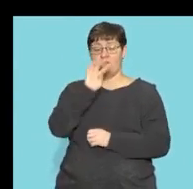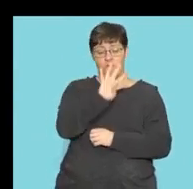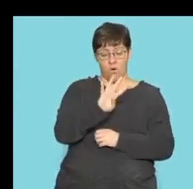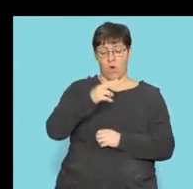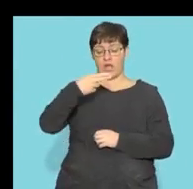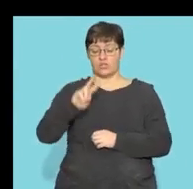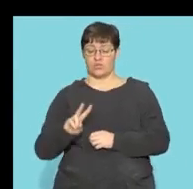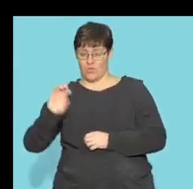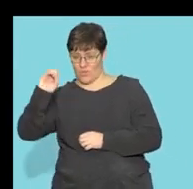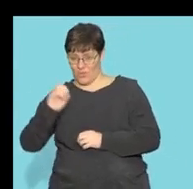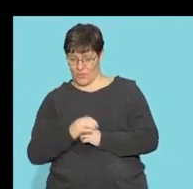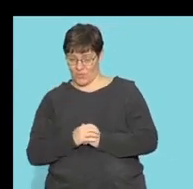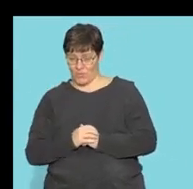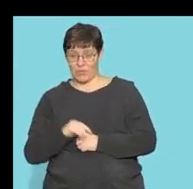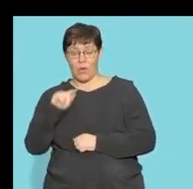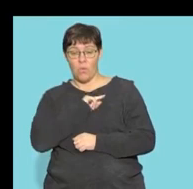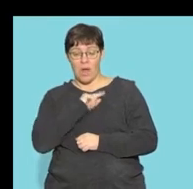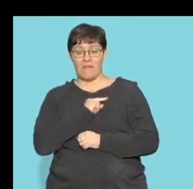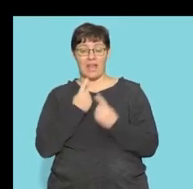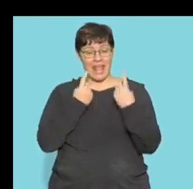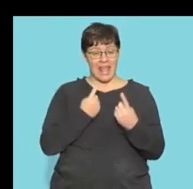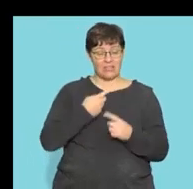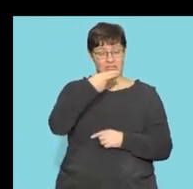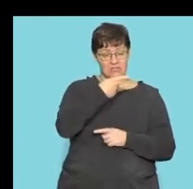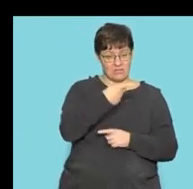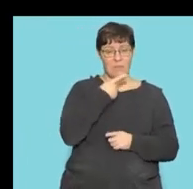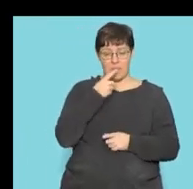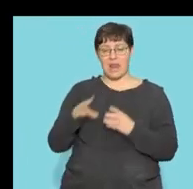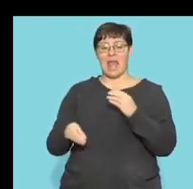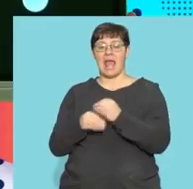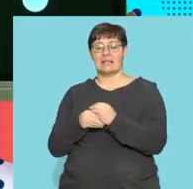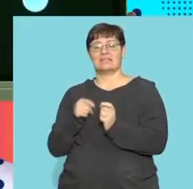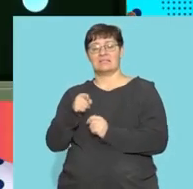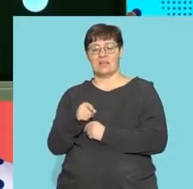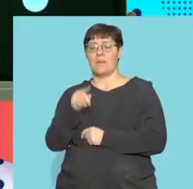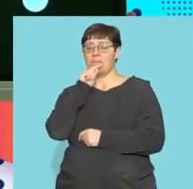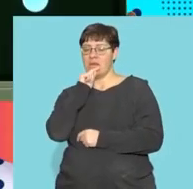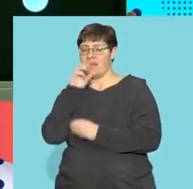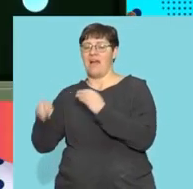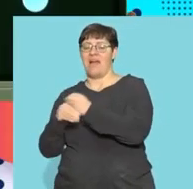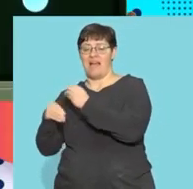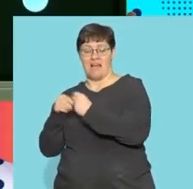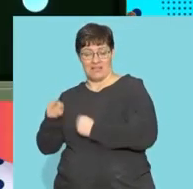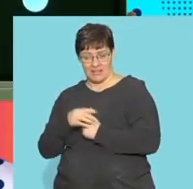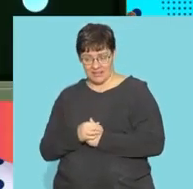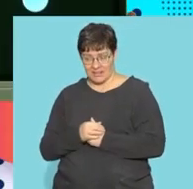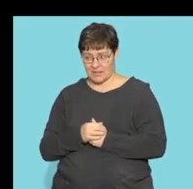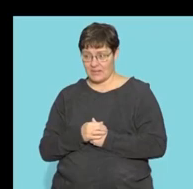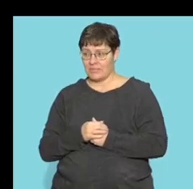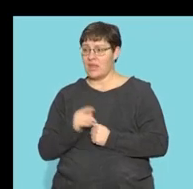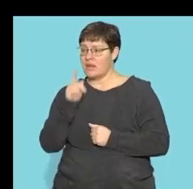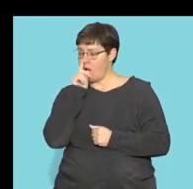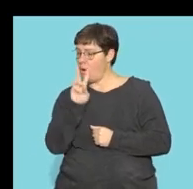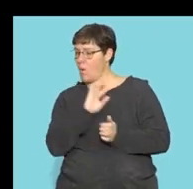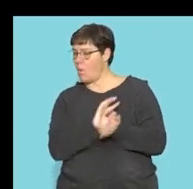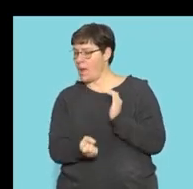Because for every hydroxide, we're adding a hydrogen to get 4 water molecules. Add those together now, and look